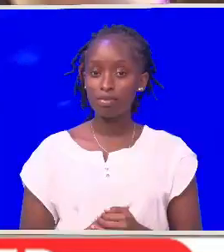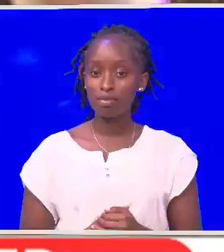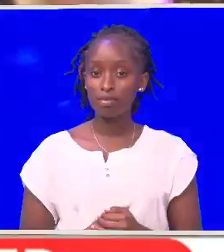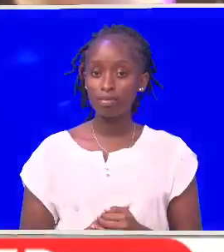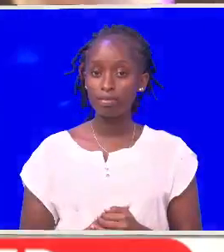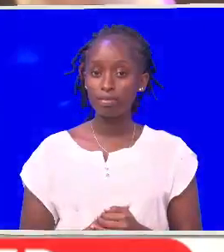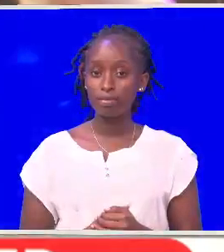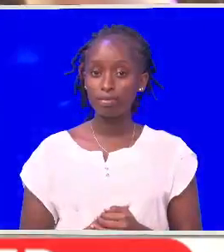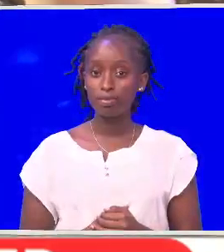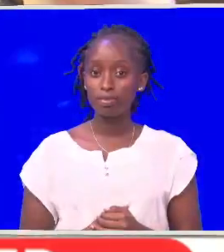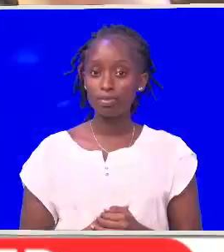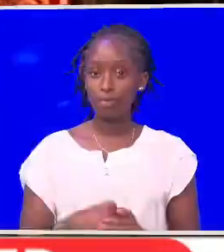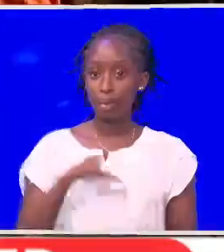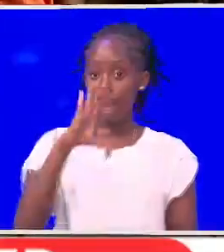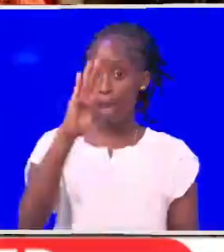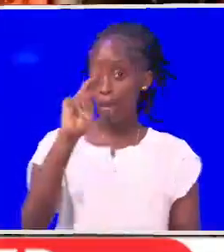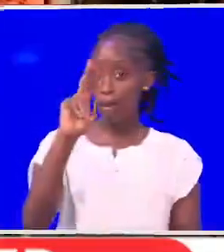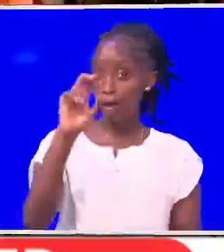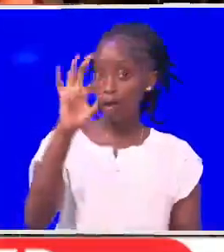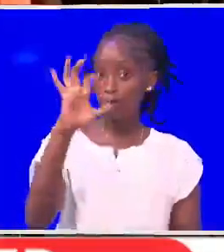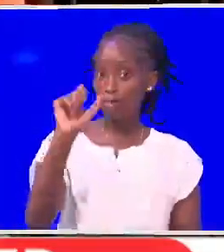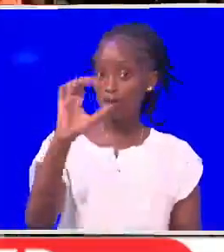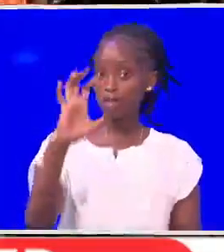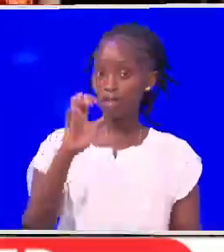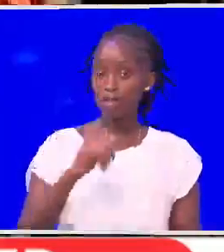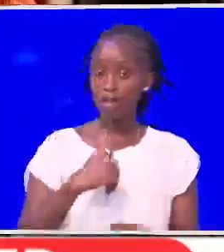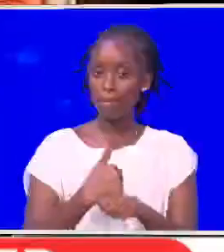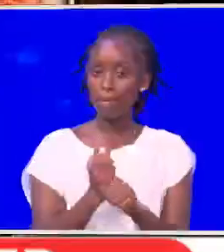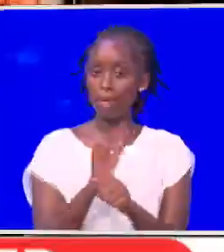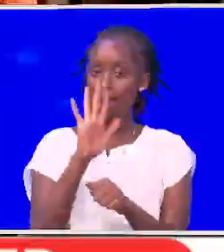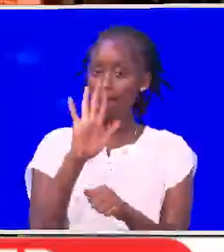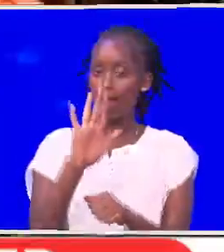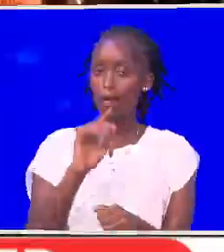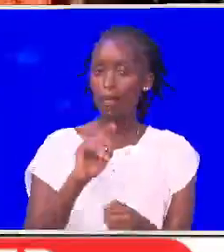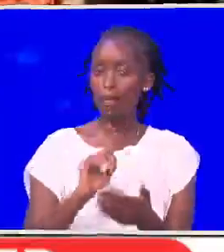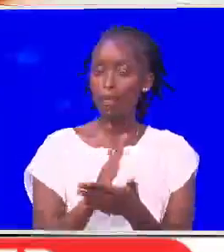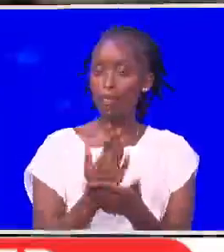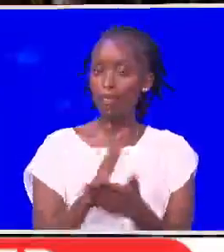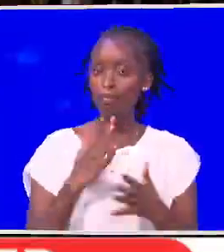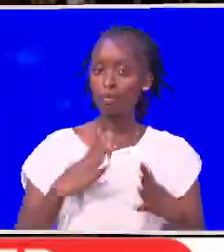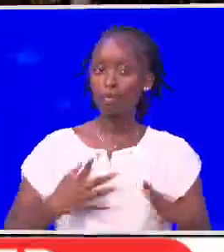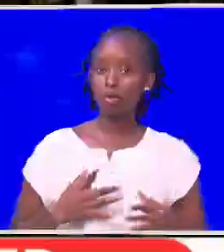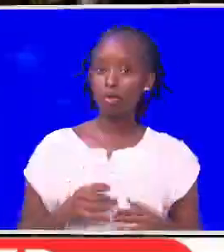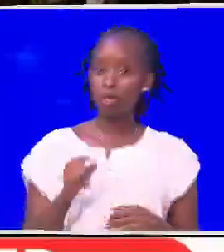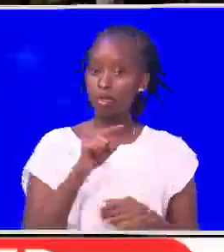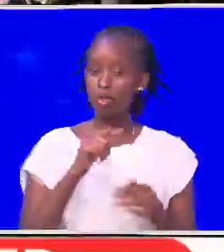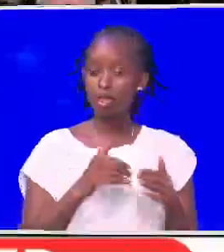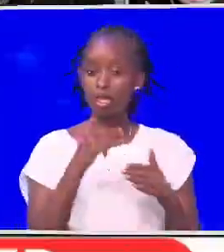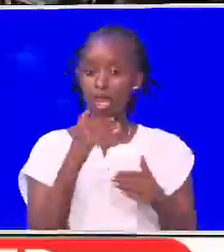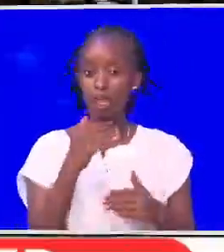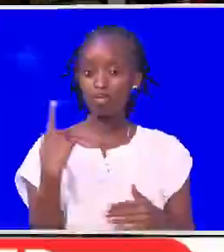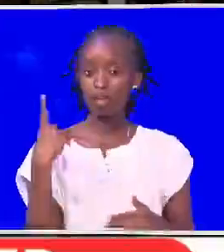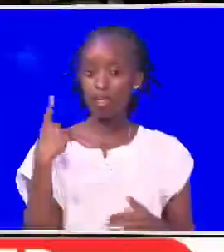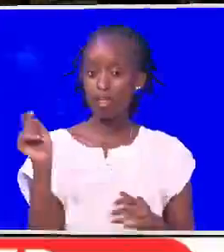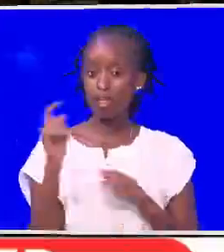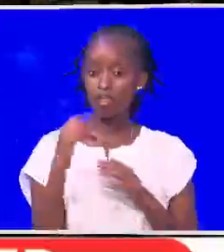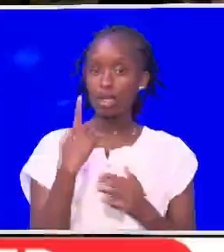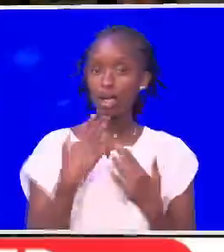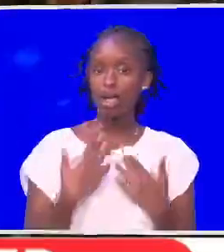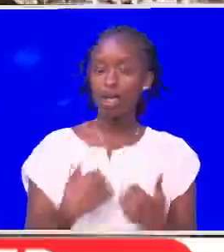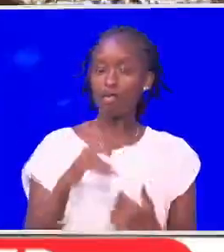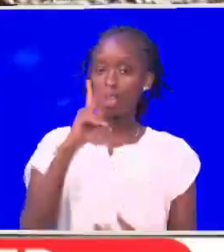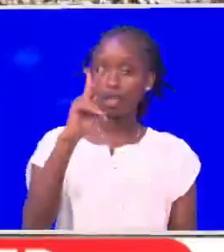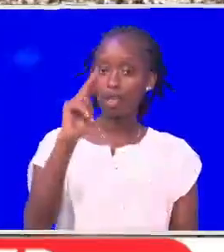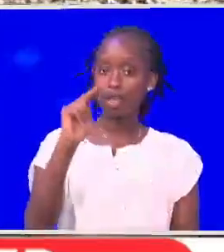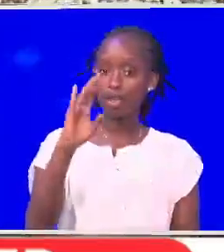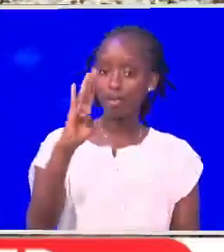Boniface Njehia makes part of the 1.5 million unemployed Kenyans. This is according to the recent figures by the Kenya National Bureau of Statistics,